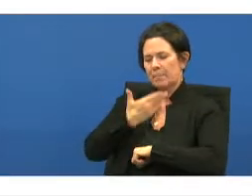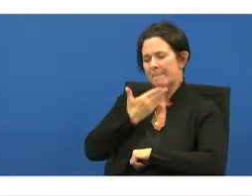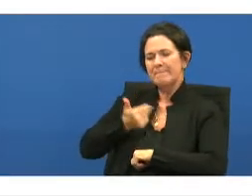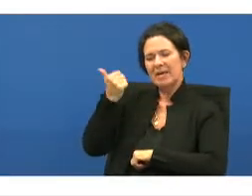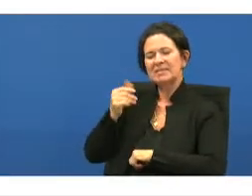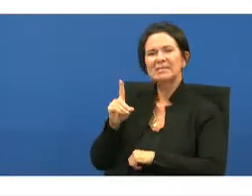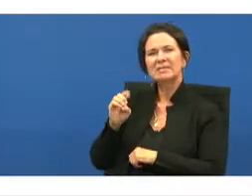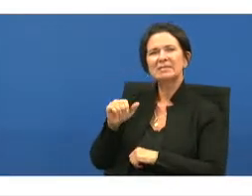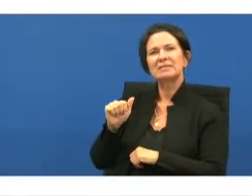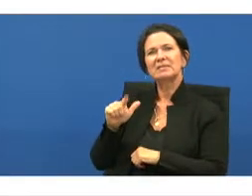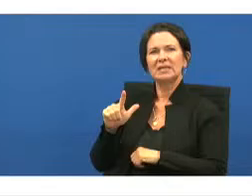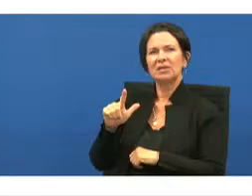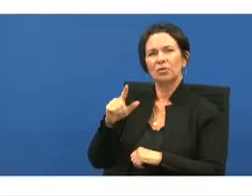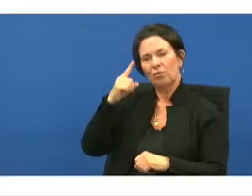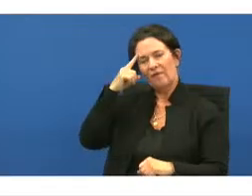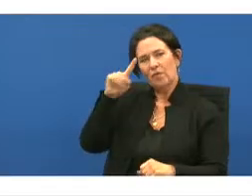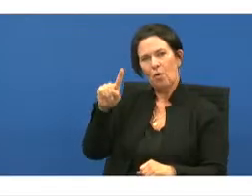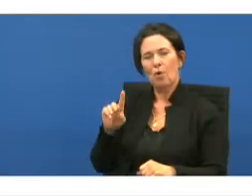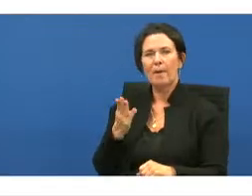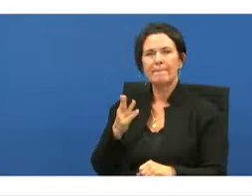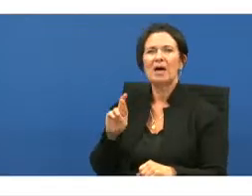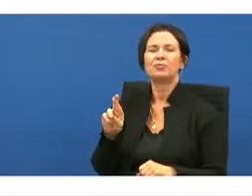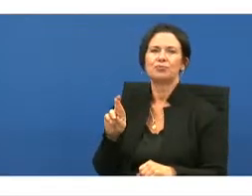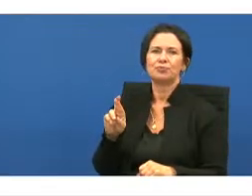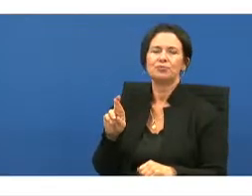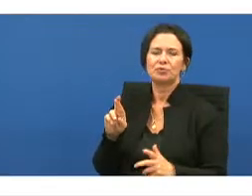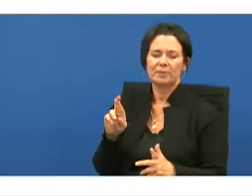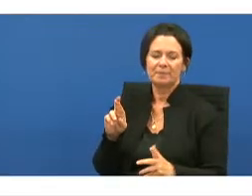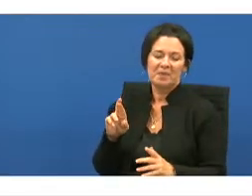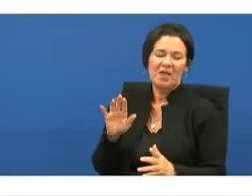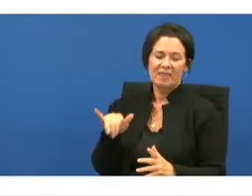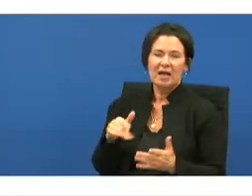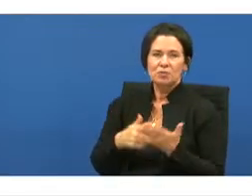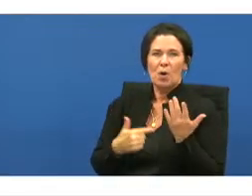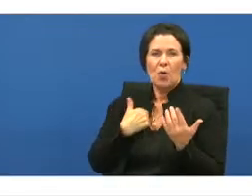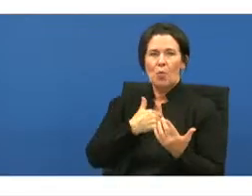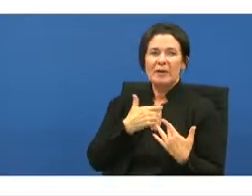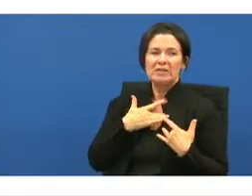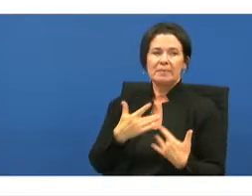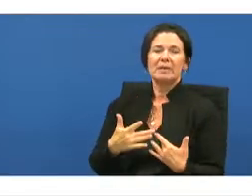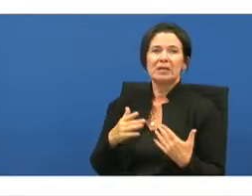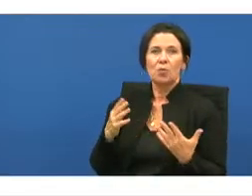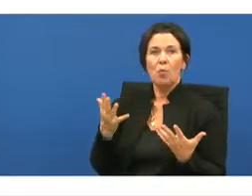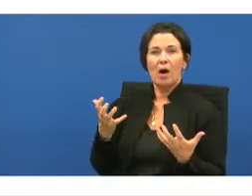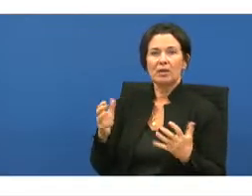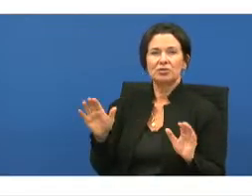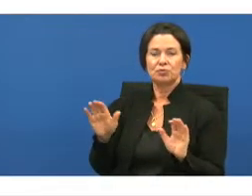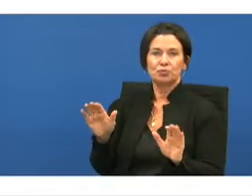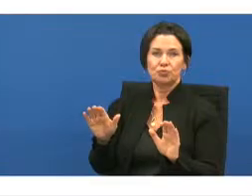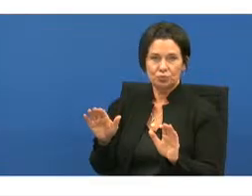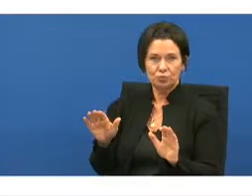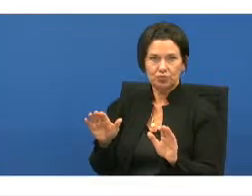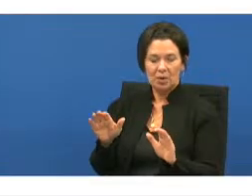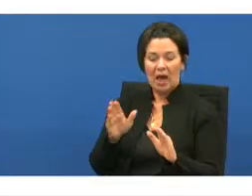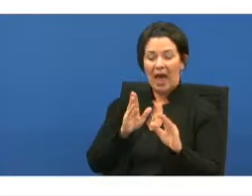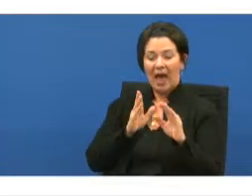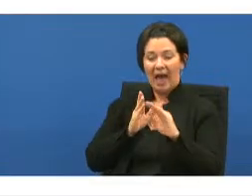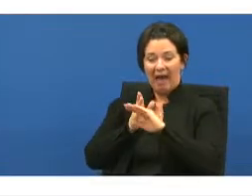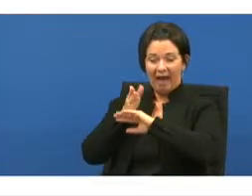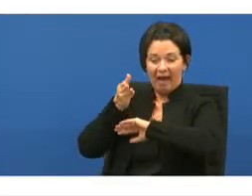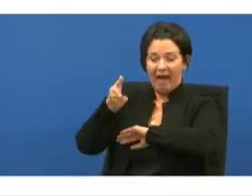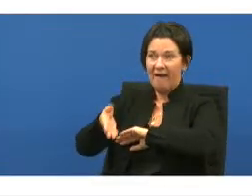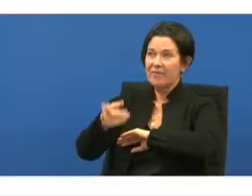for Baton Rouge. I mean, that is genuinely what we're looking to do. That after those